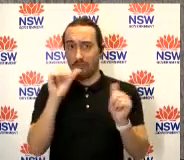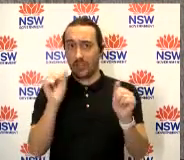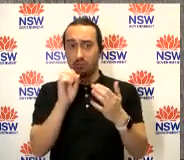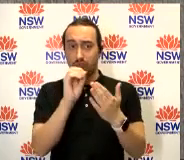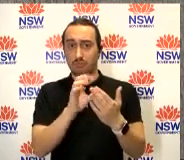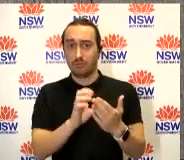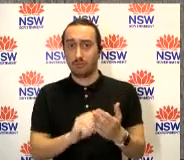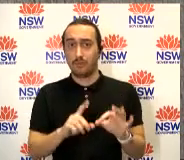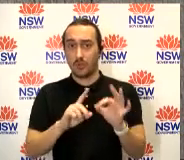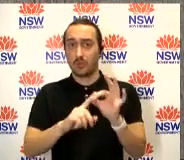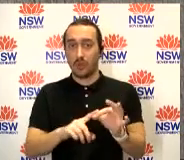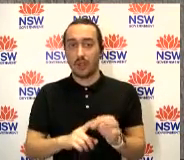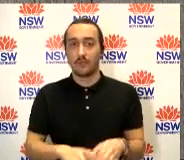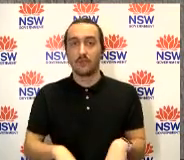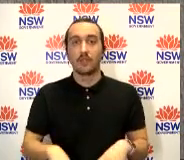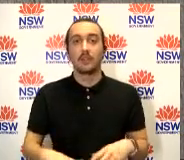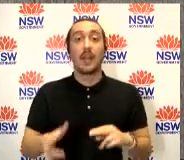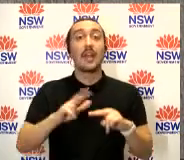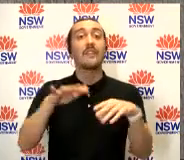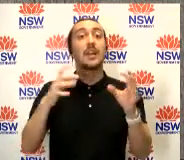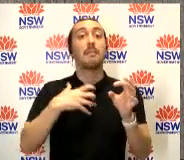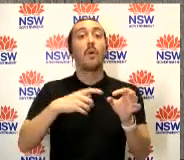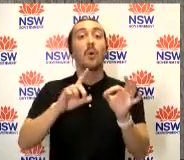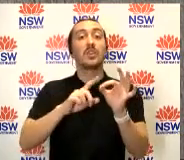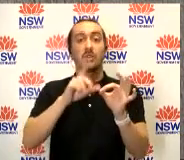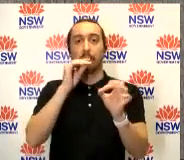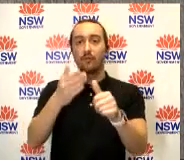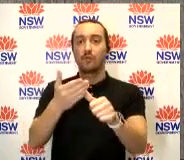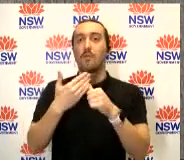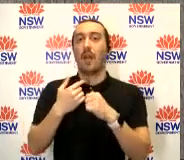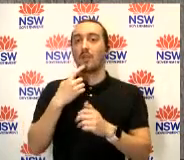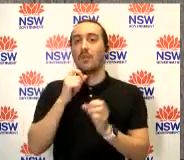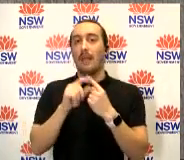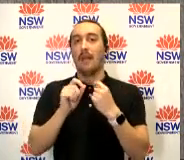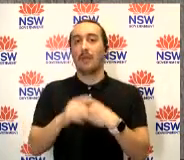please reply to that email. So once again, thank you all for joining us today, and stay safe.